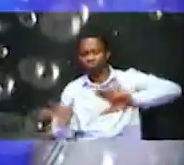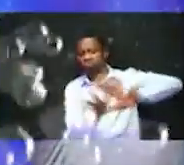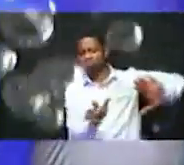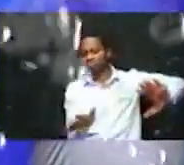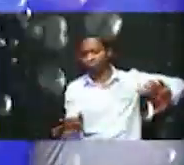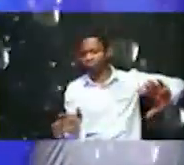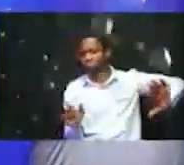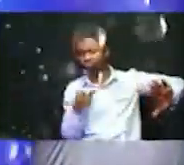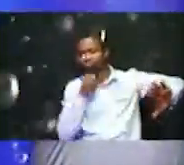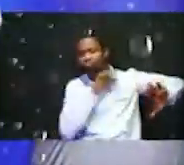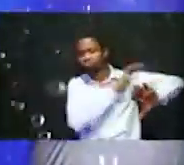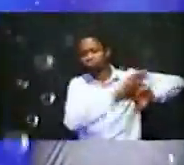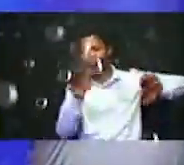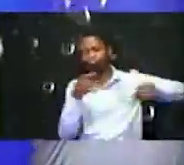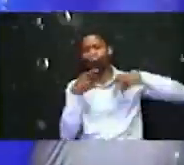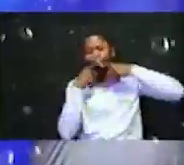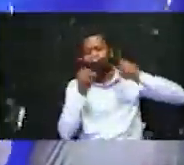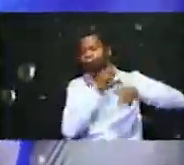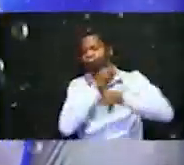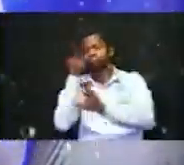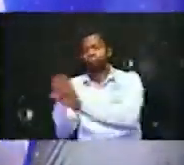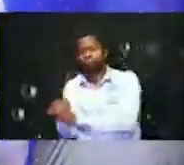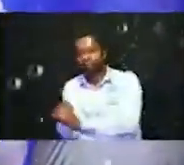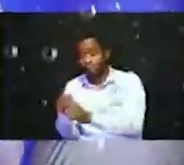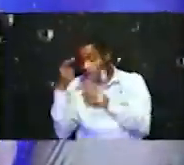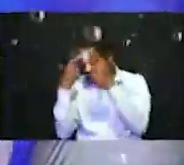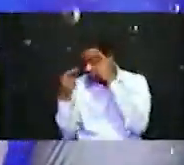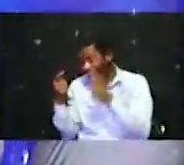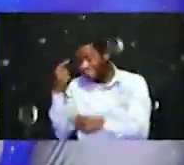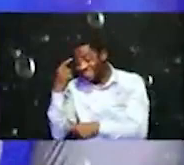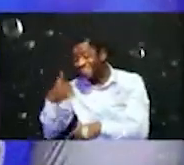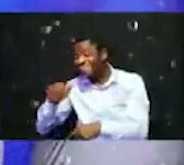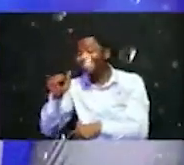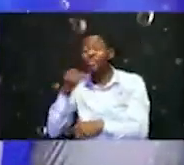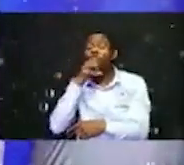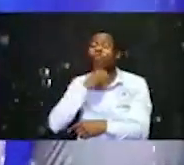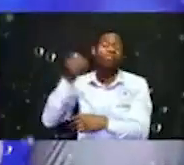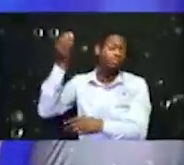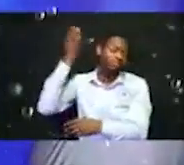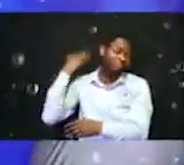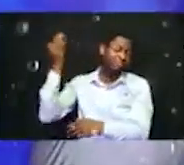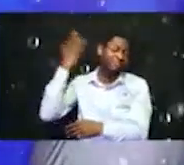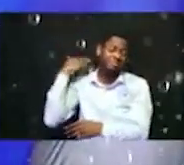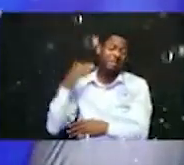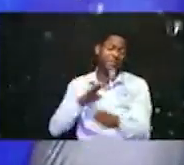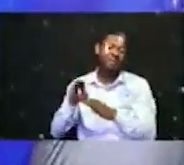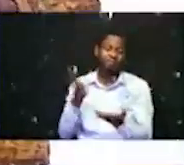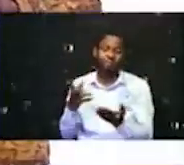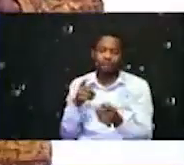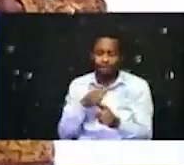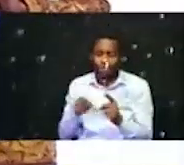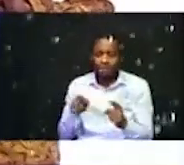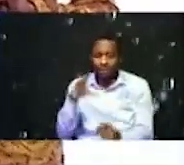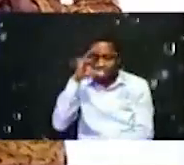man. He is still the man. He will come and persecute us and kill us. And then, but the Bible says, but Barnabas took him and